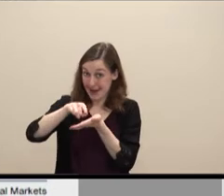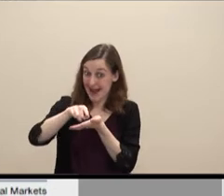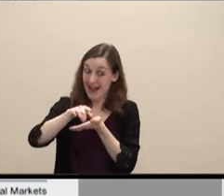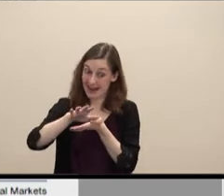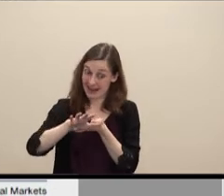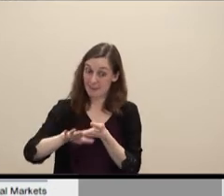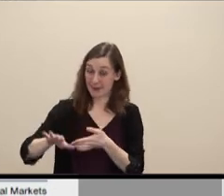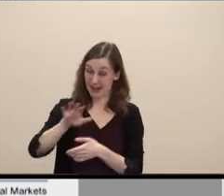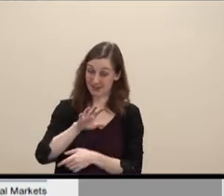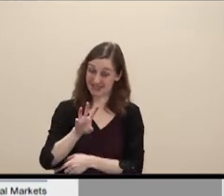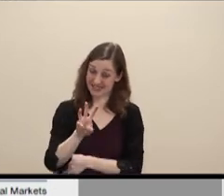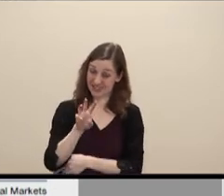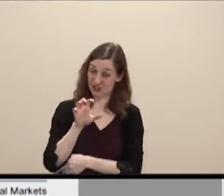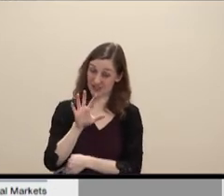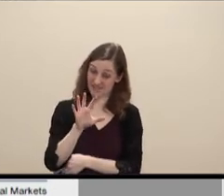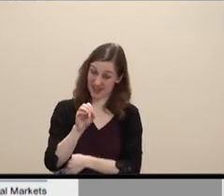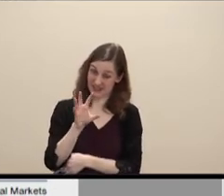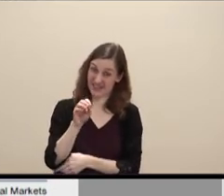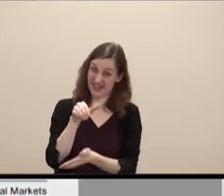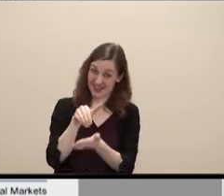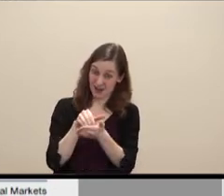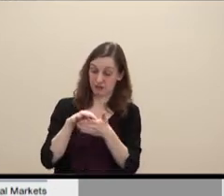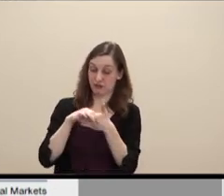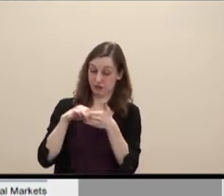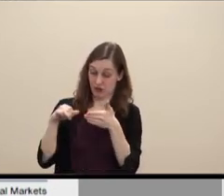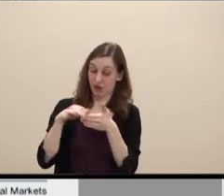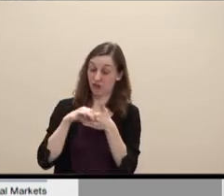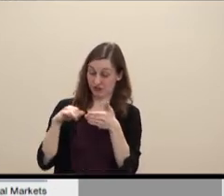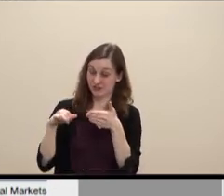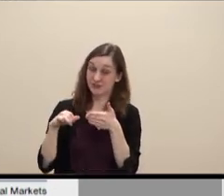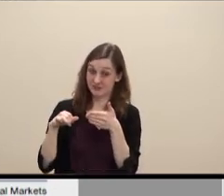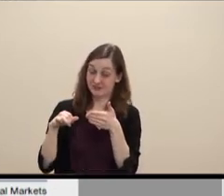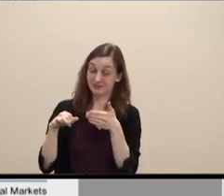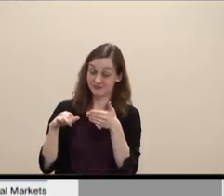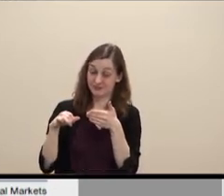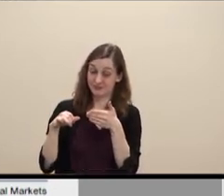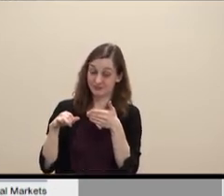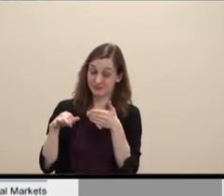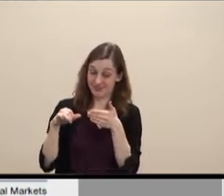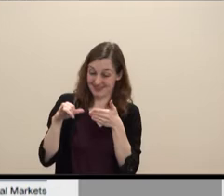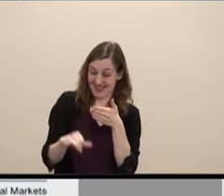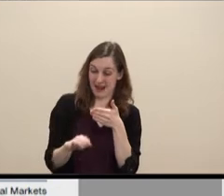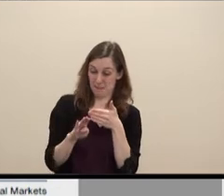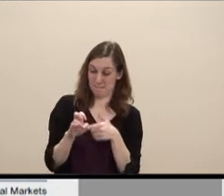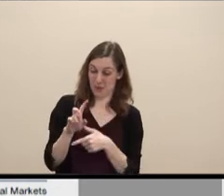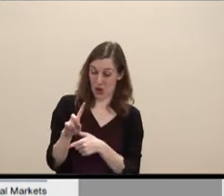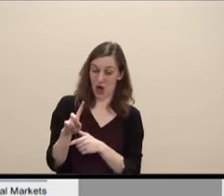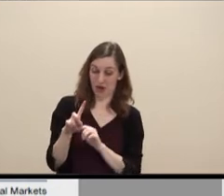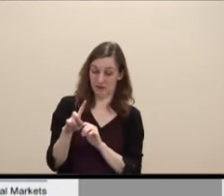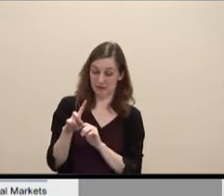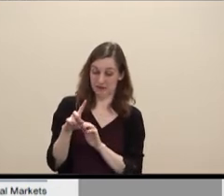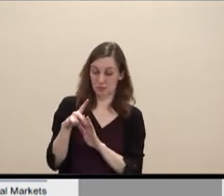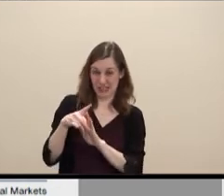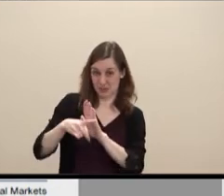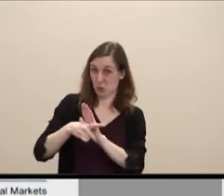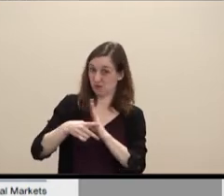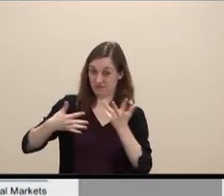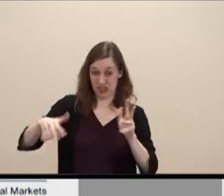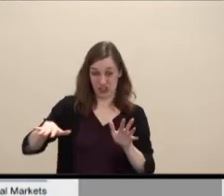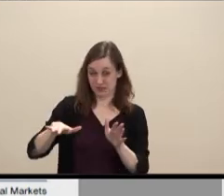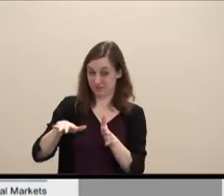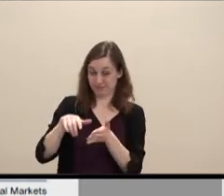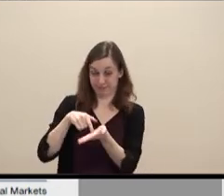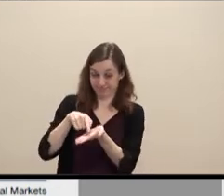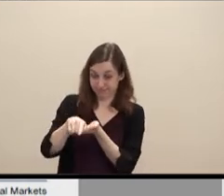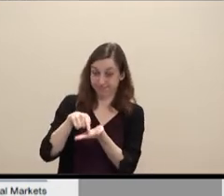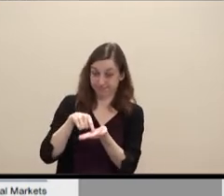about $650,000 of annual, $650,000 of bond principal at that point. That also